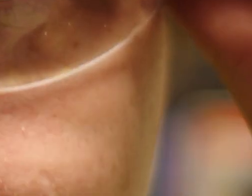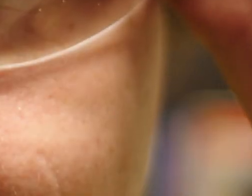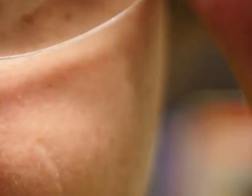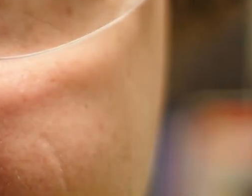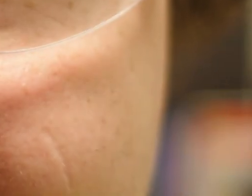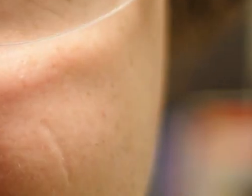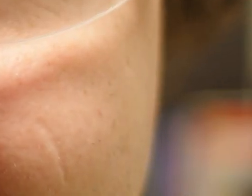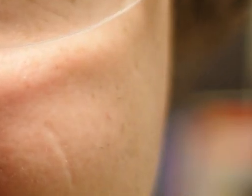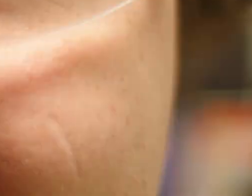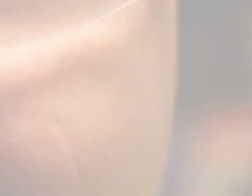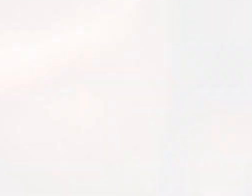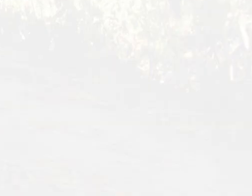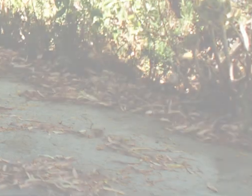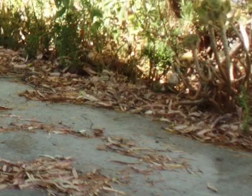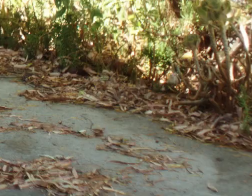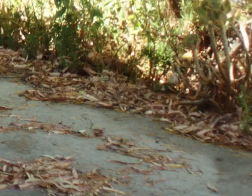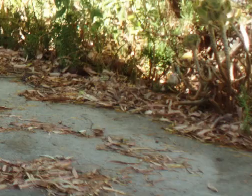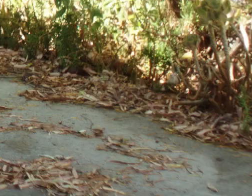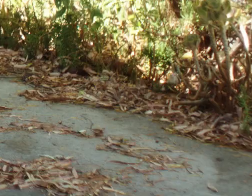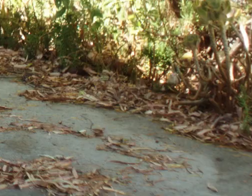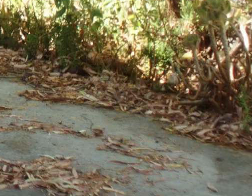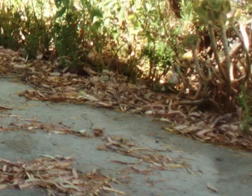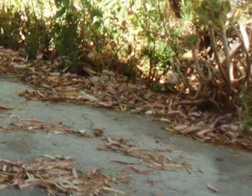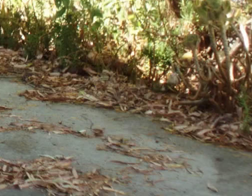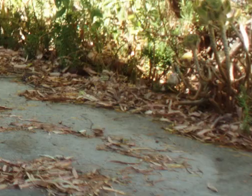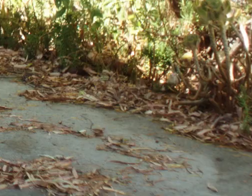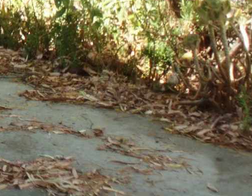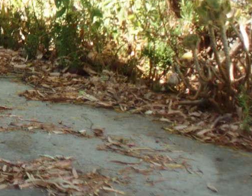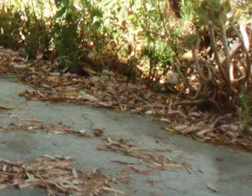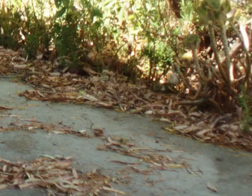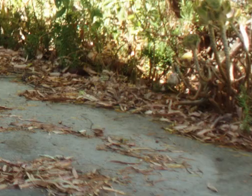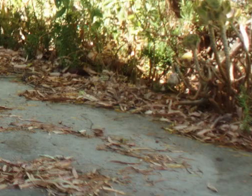Joshua puts on safety glasses before going into the garden to use the leaf blower.